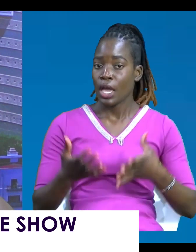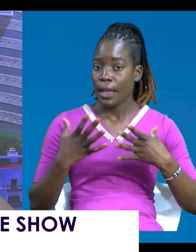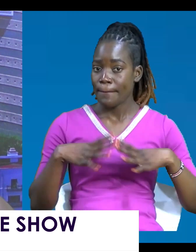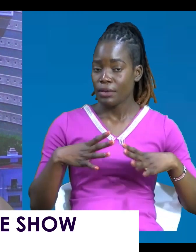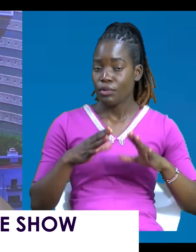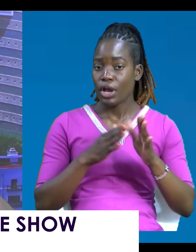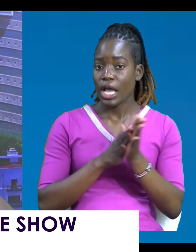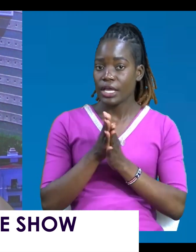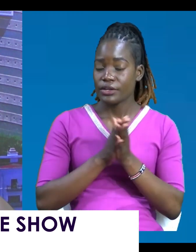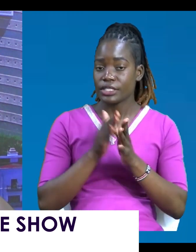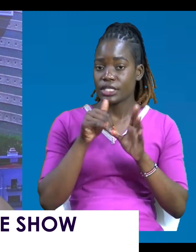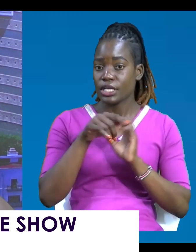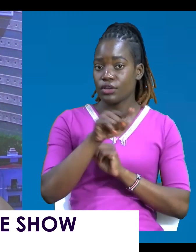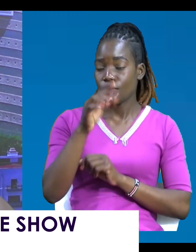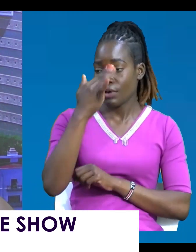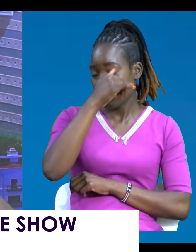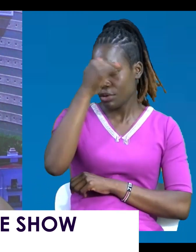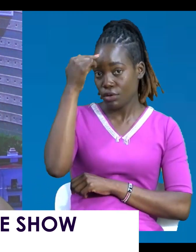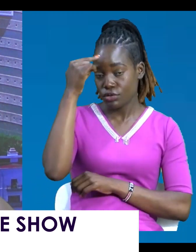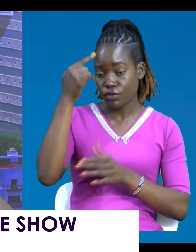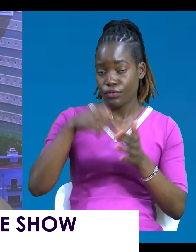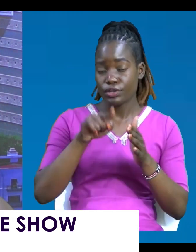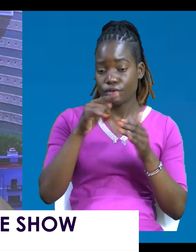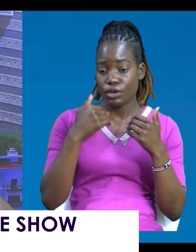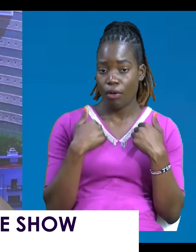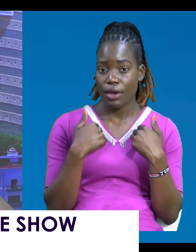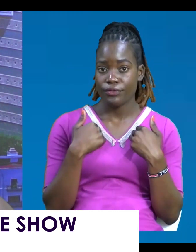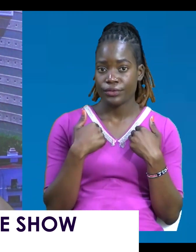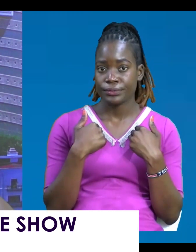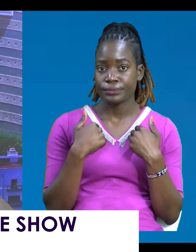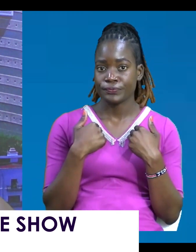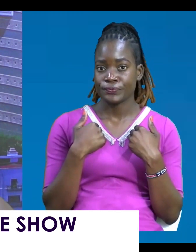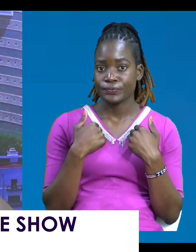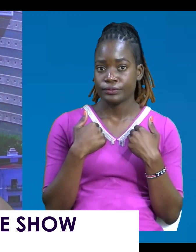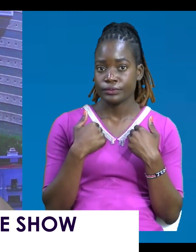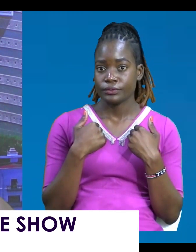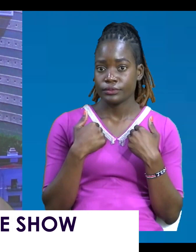are interested in you because of what you have.